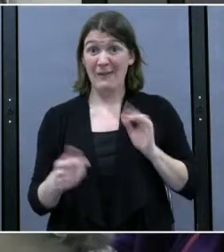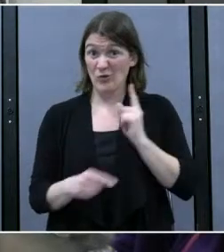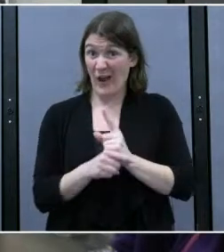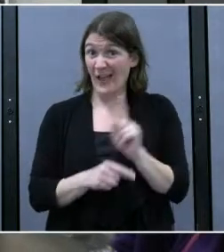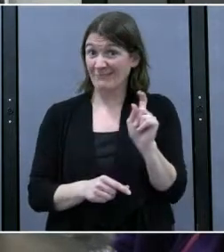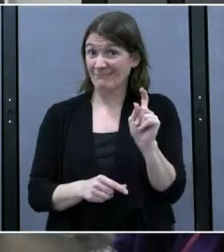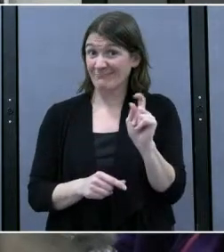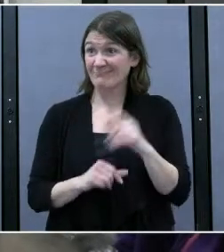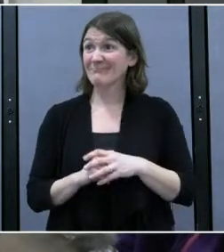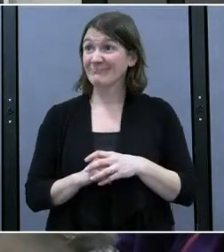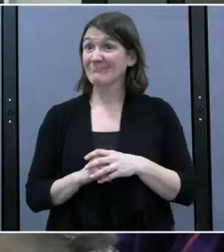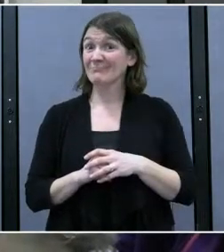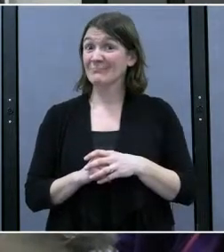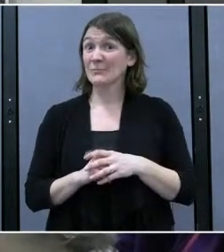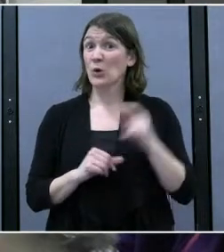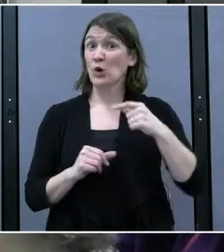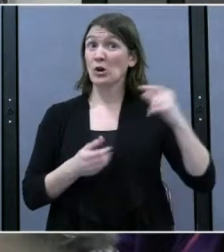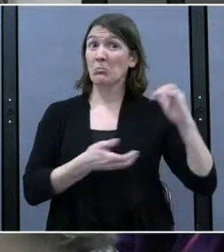employees.